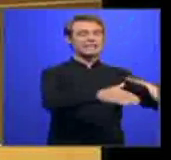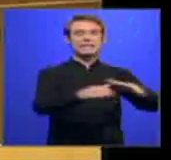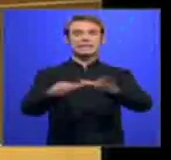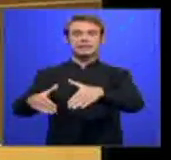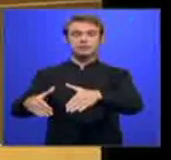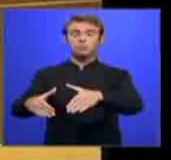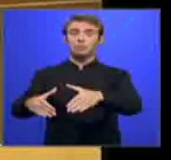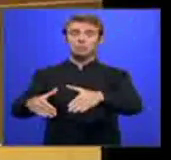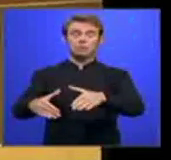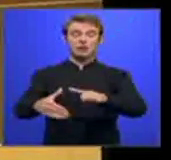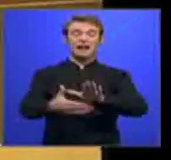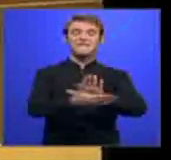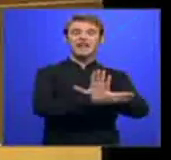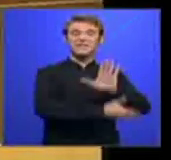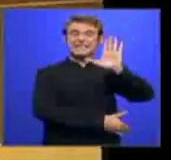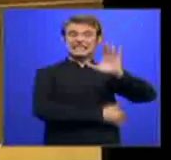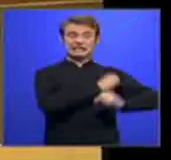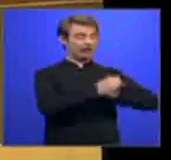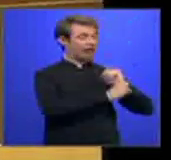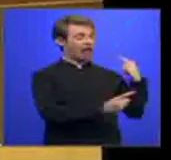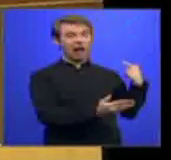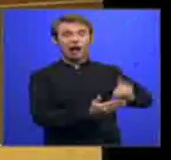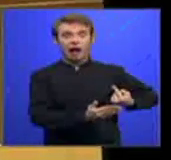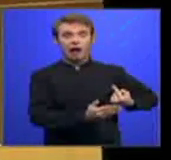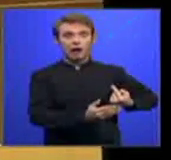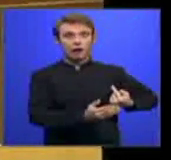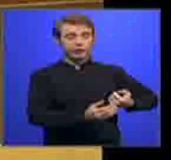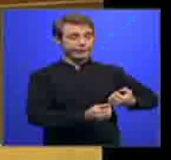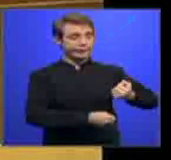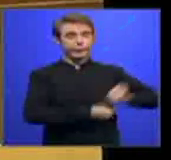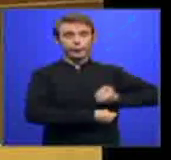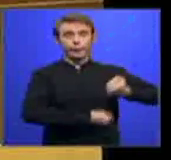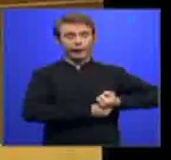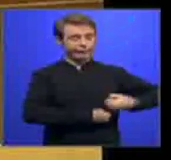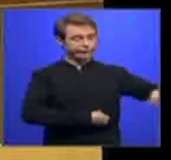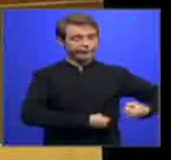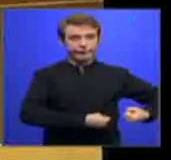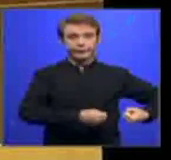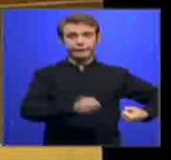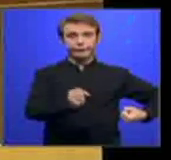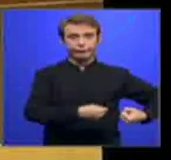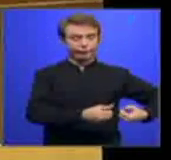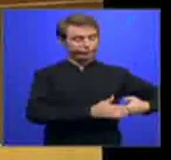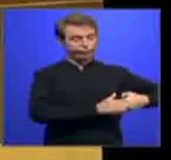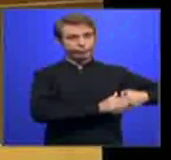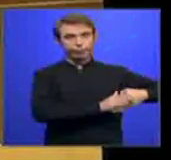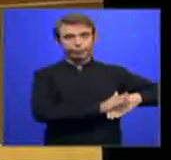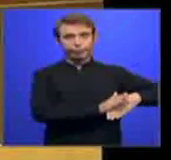years of steadily falling employment. A clothing support